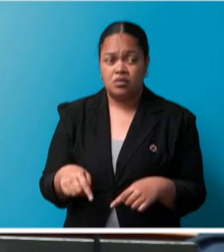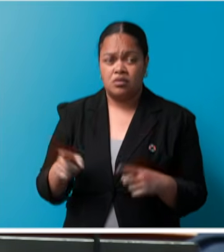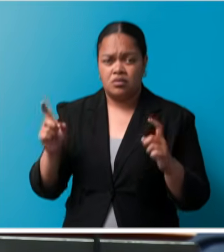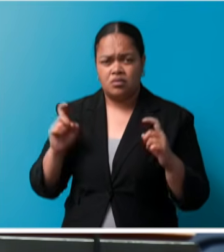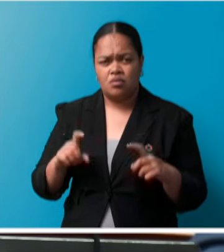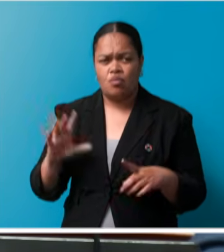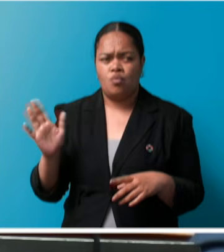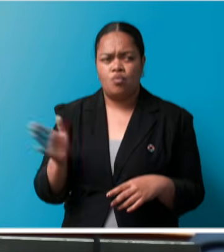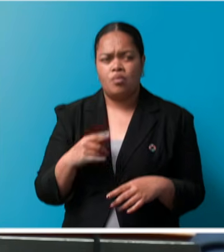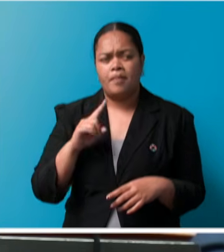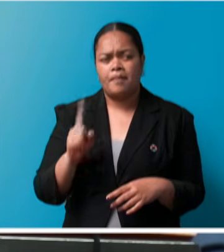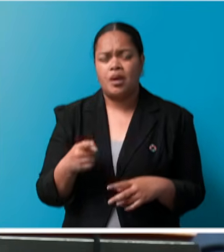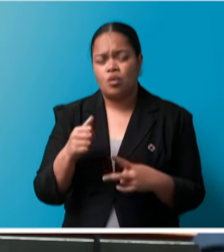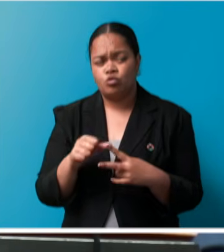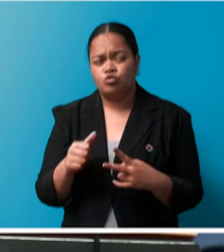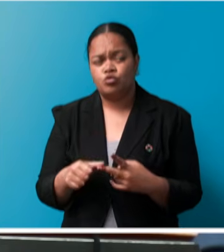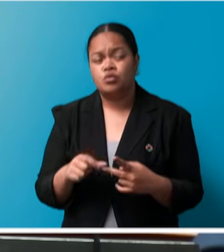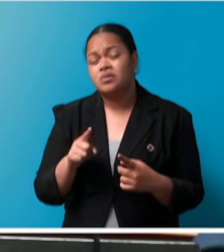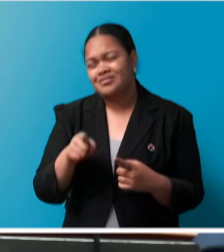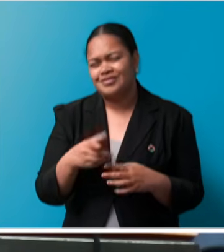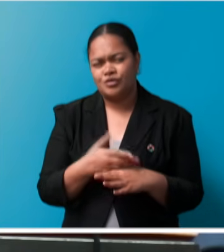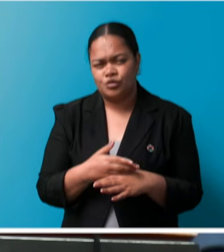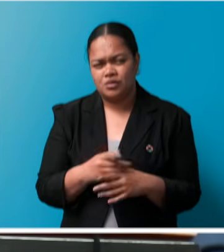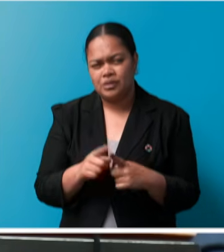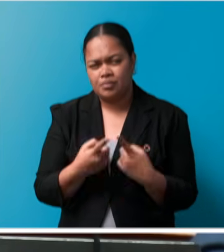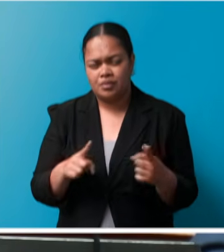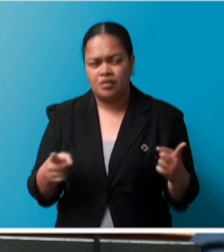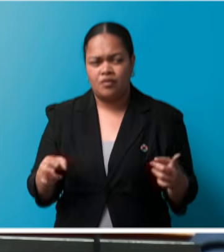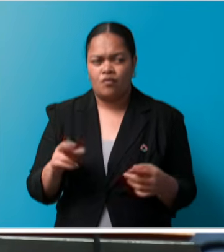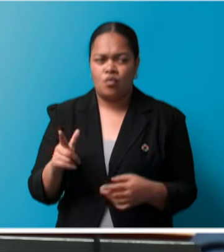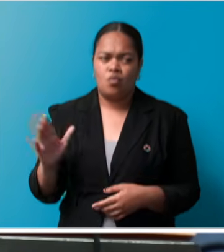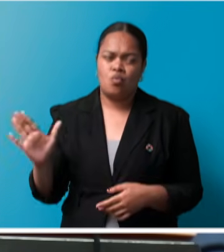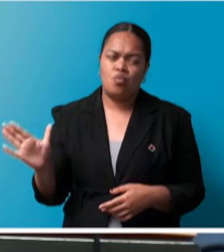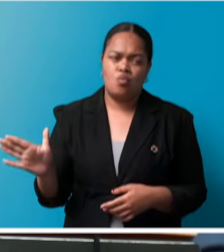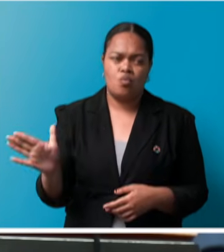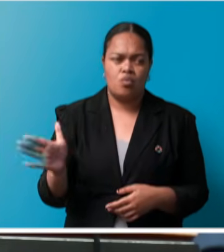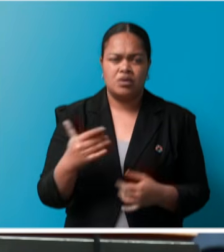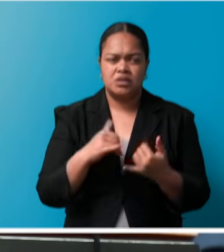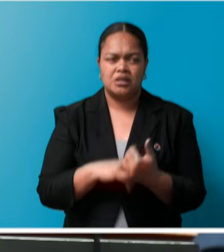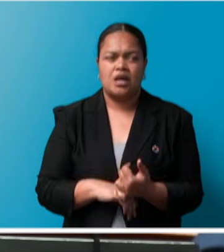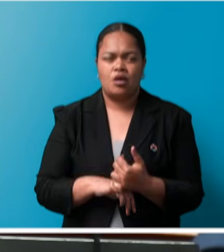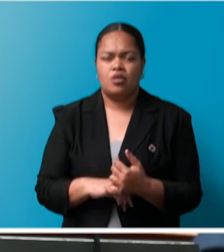country, but it will be something for the entire South Pacific nation.